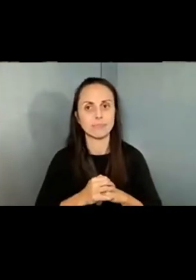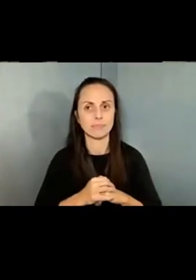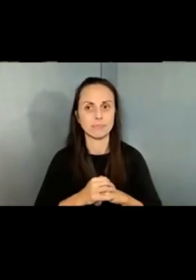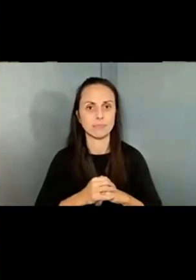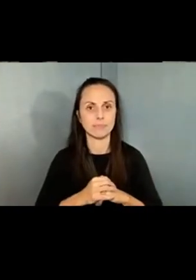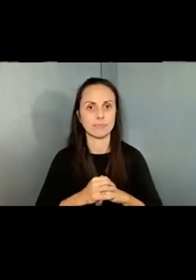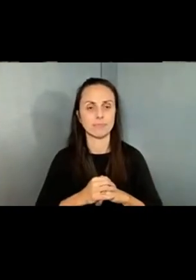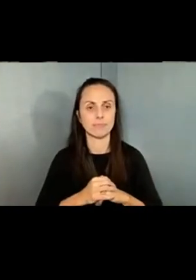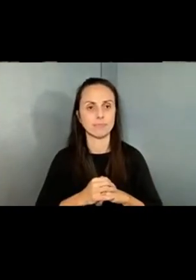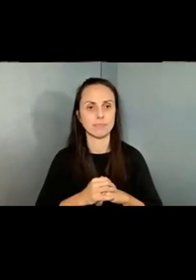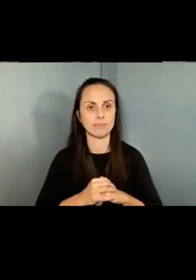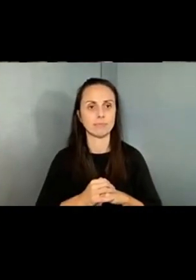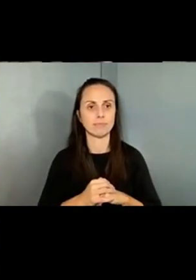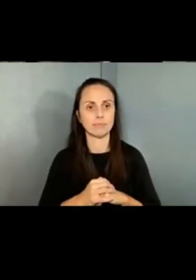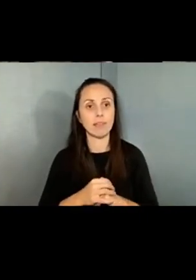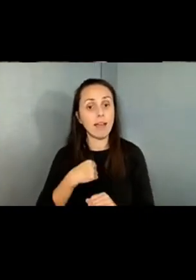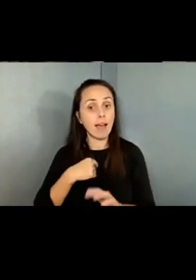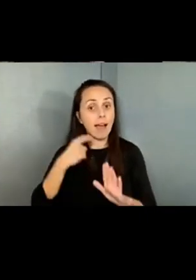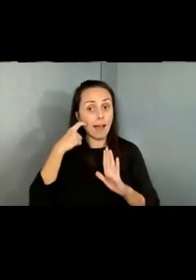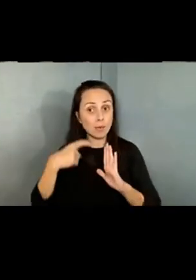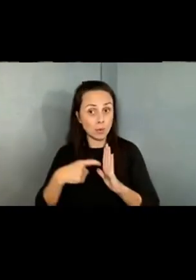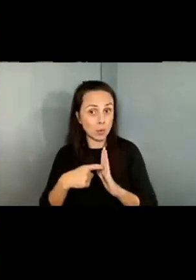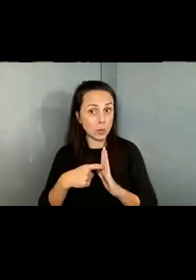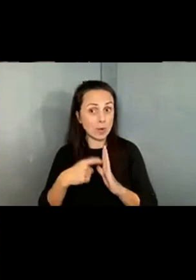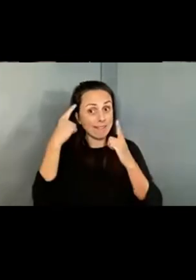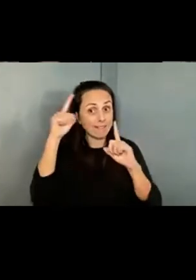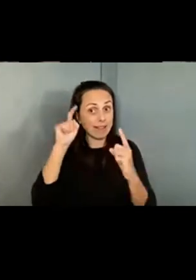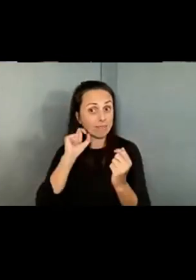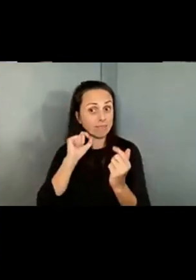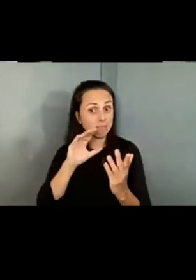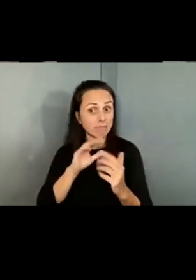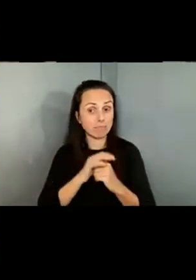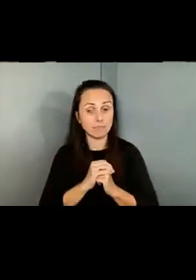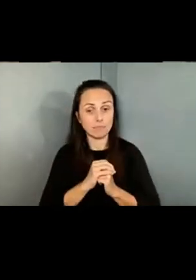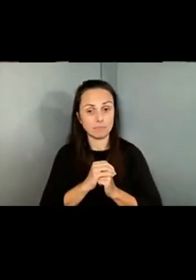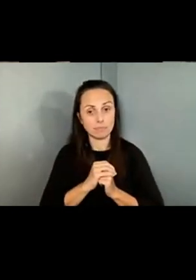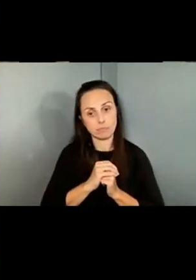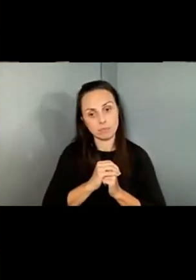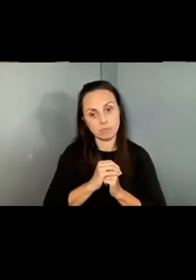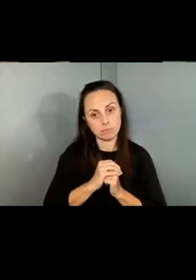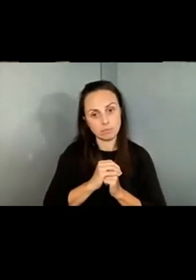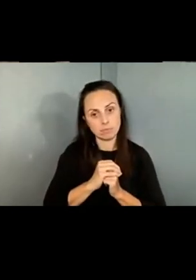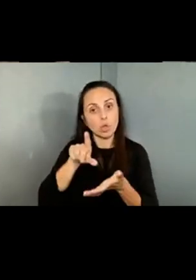well. But one that I've found very effective is